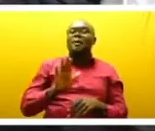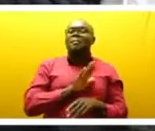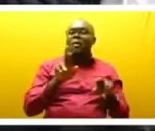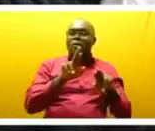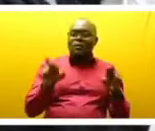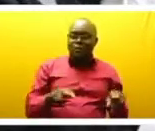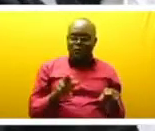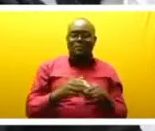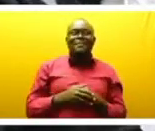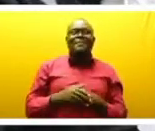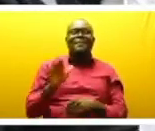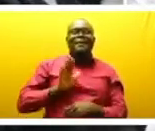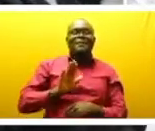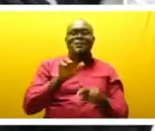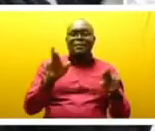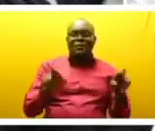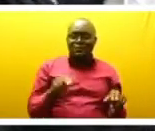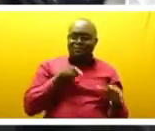bedroom.